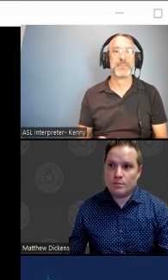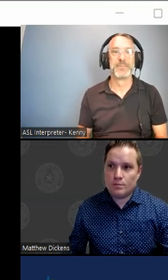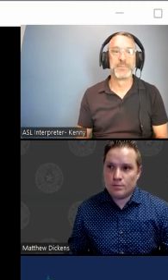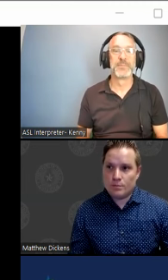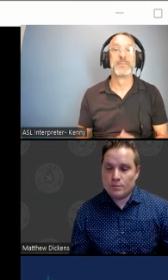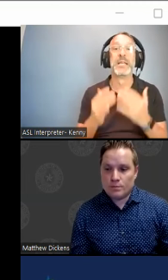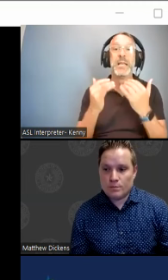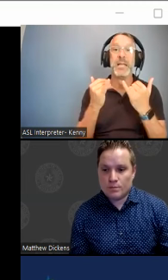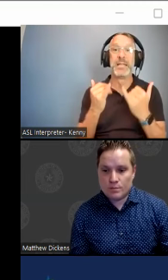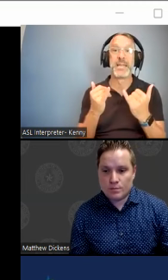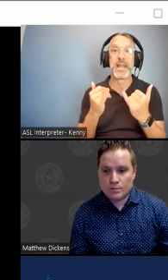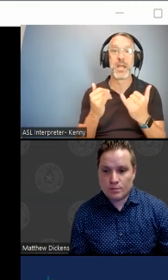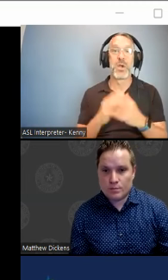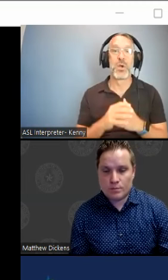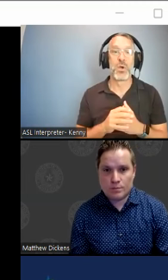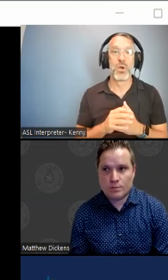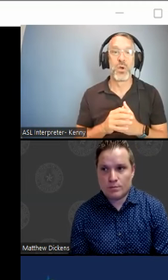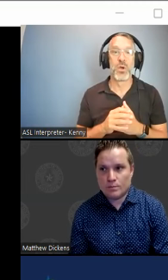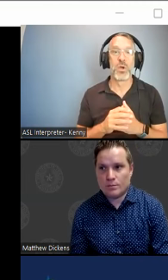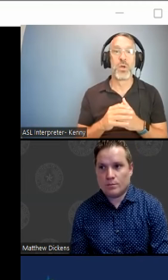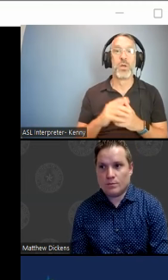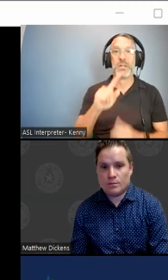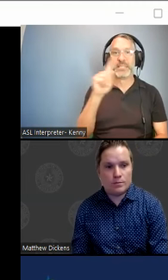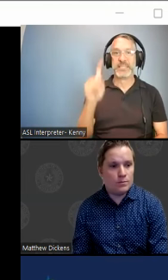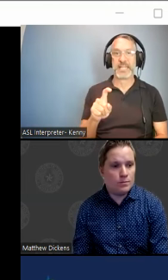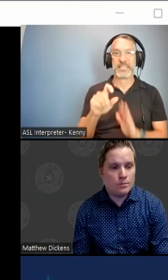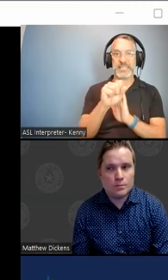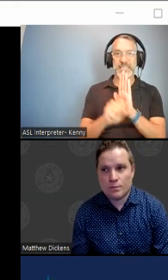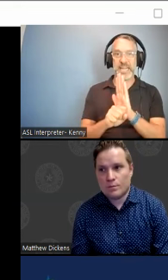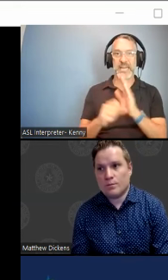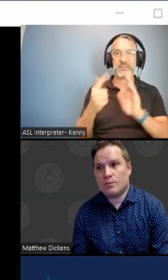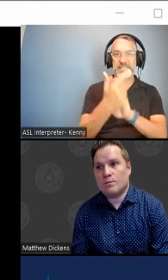Now the state Texas state statute